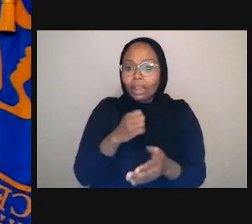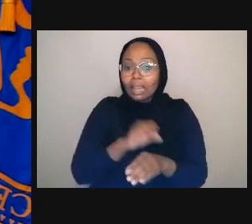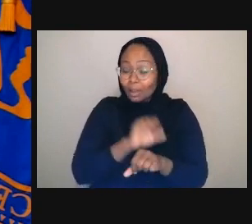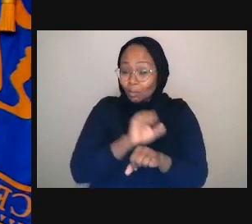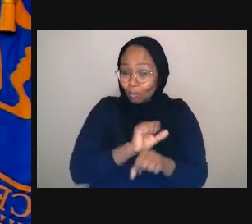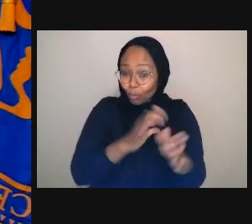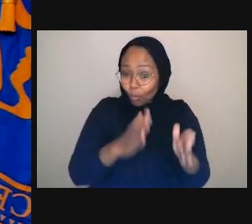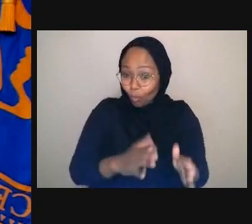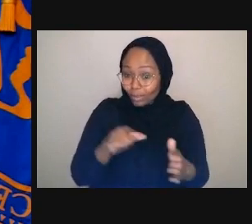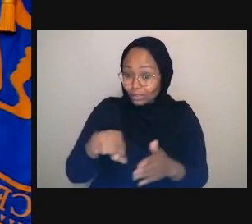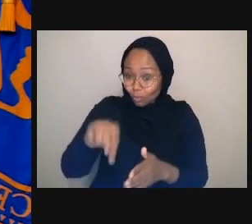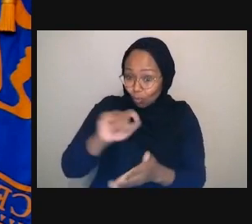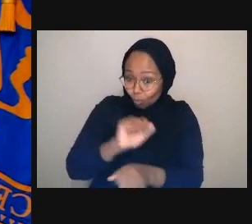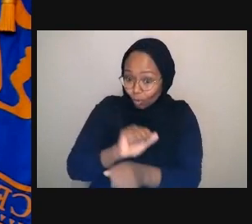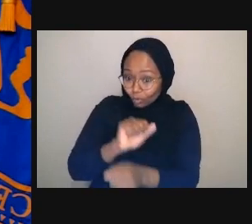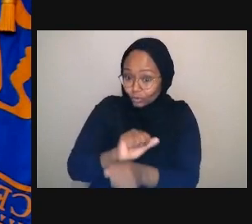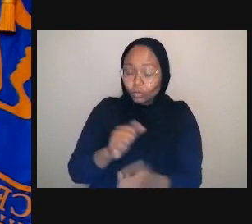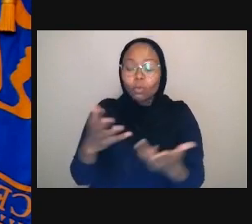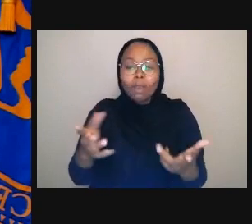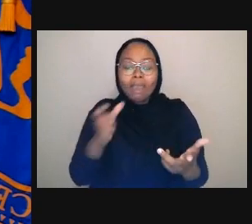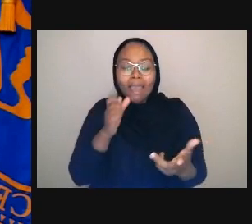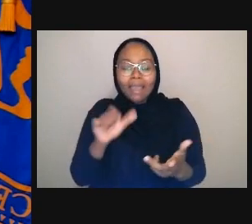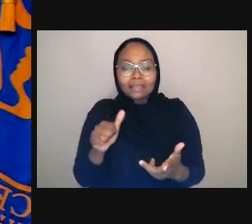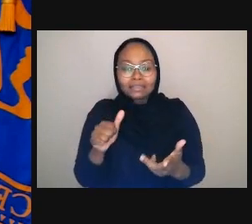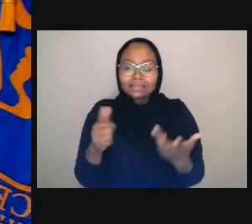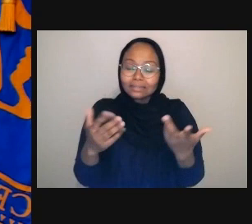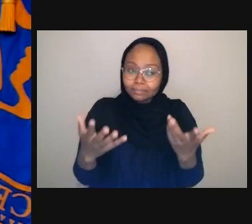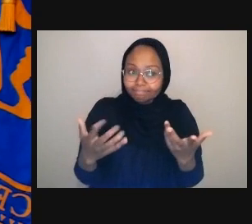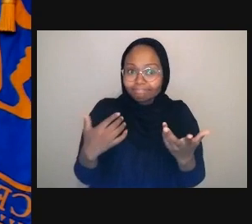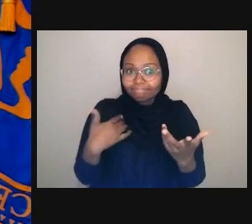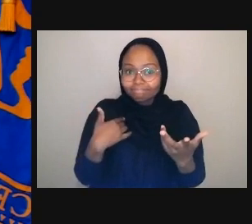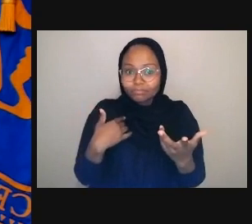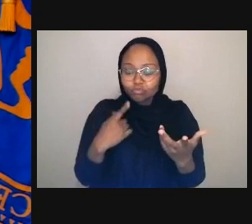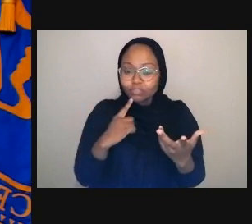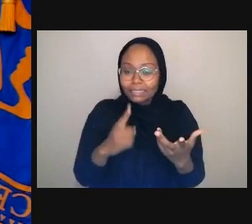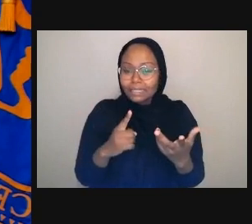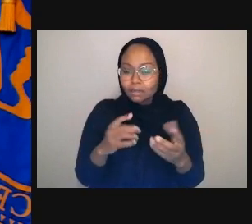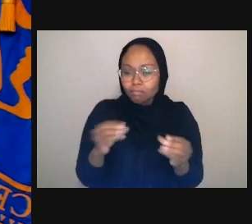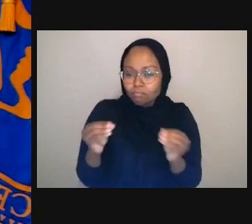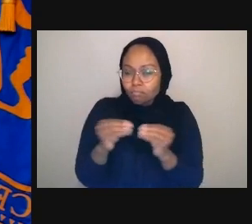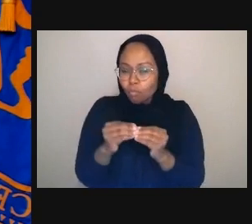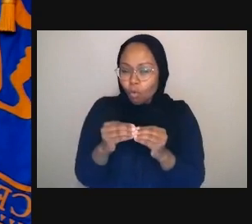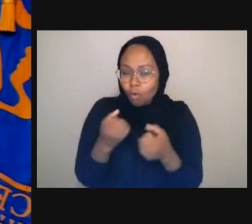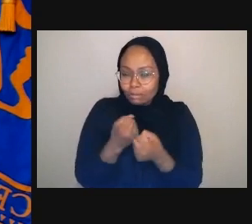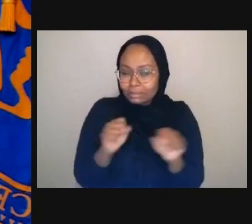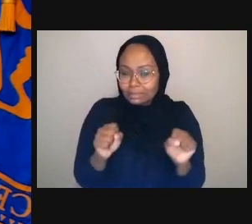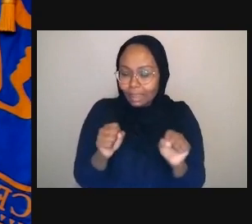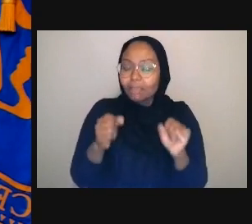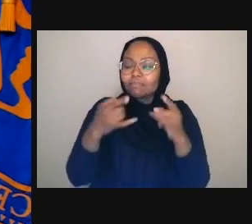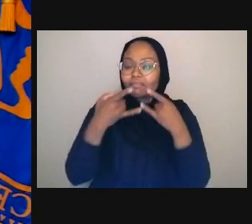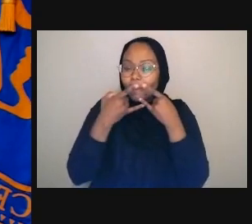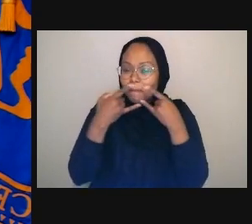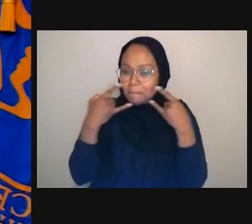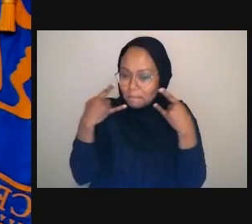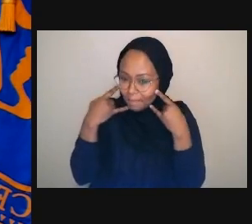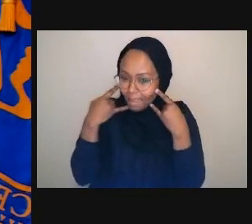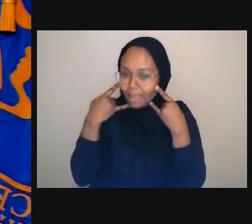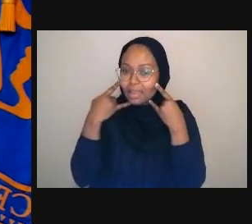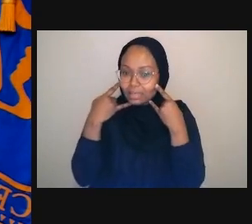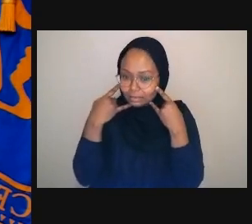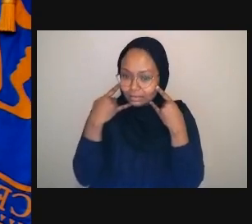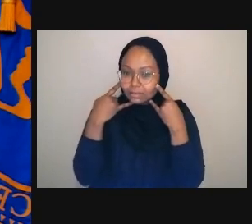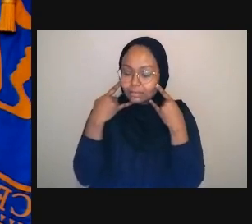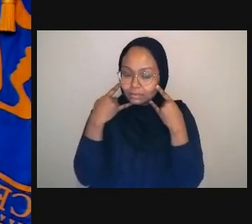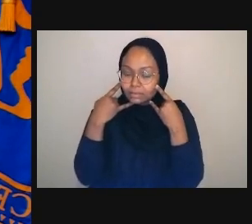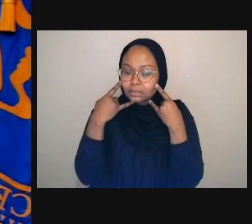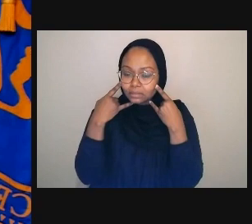system. And to make matters even more safe, masks should be worn,